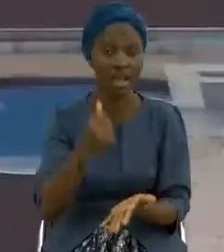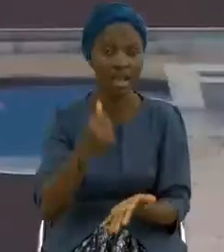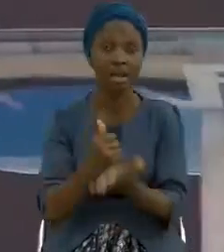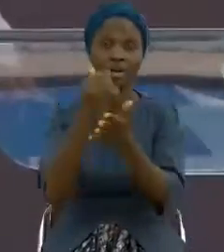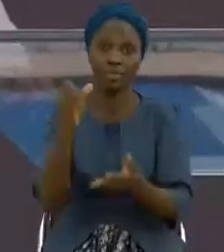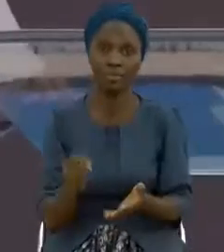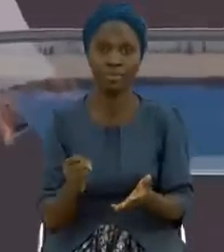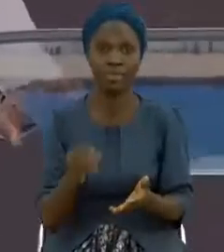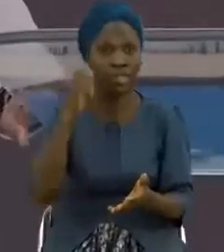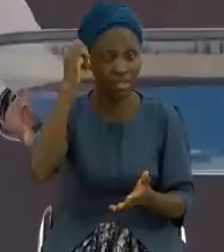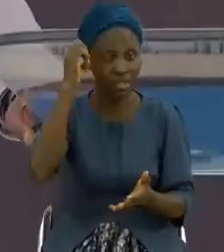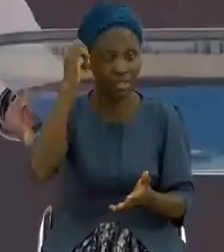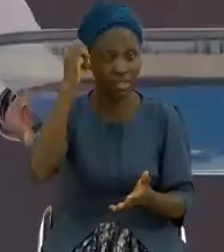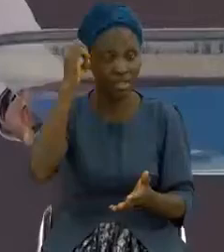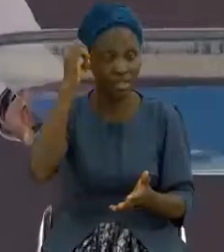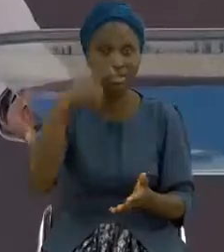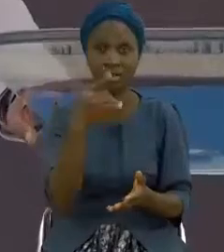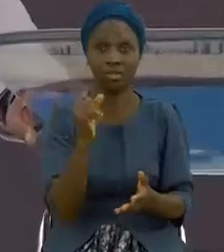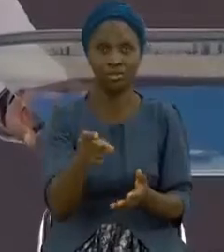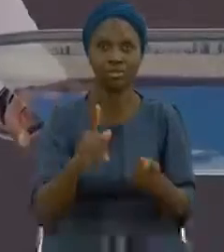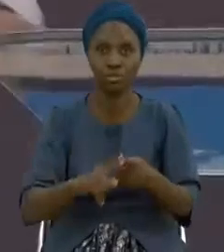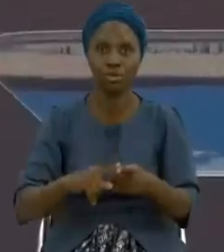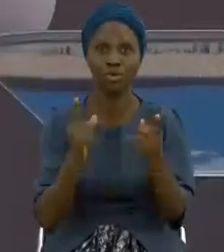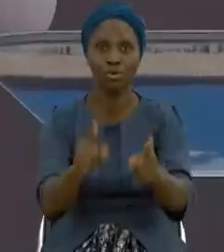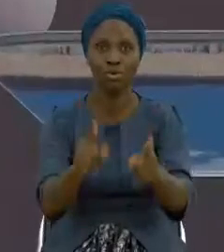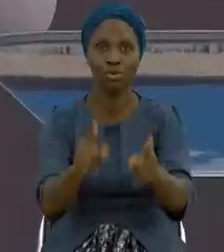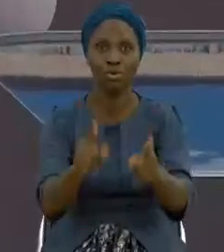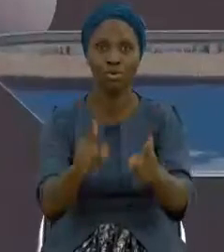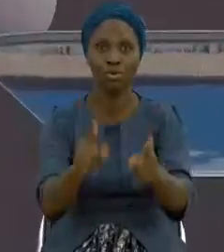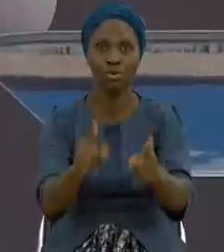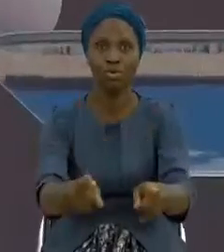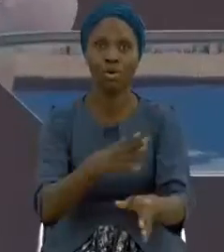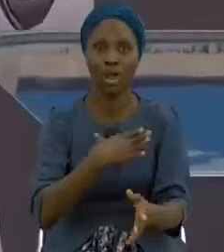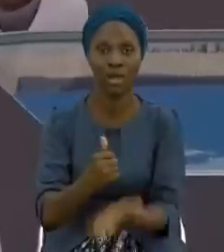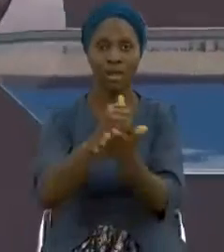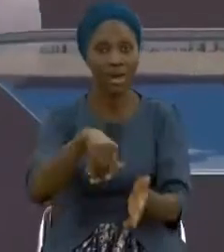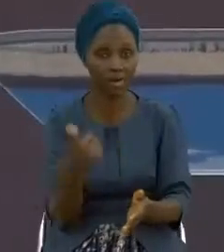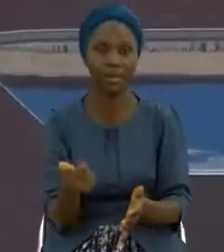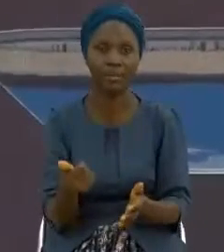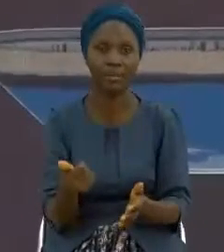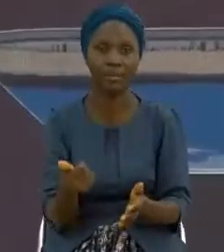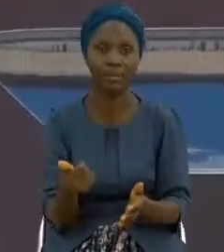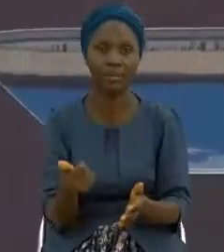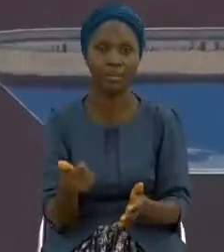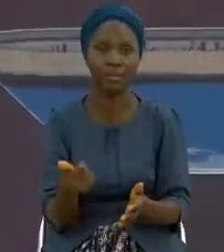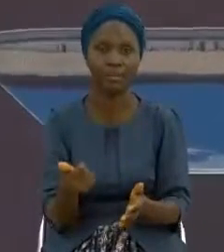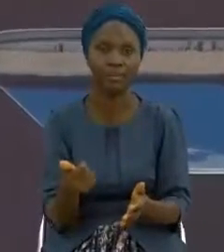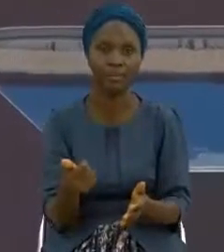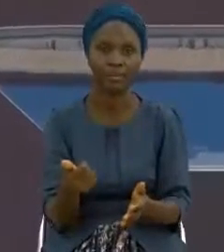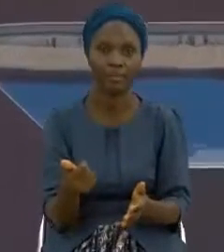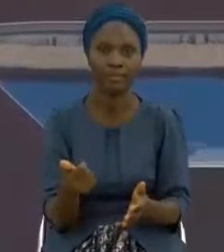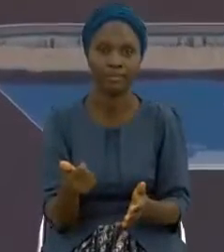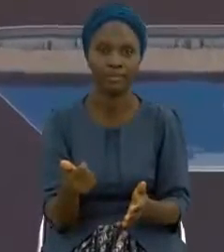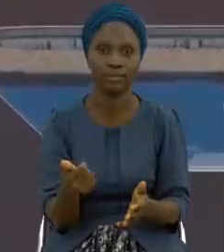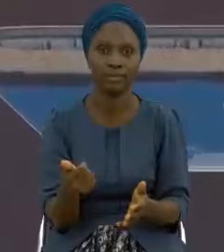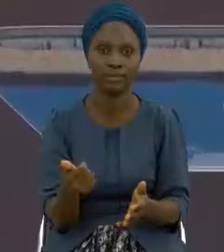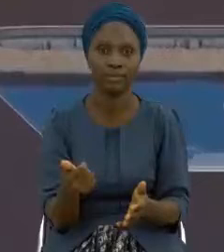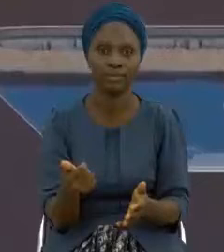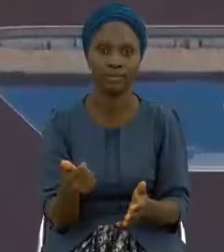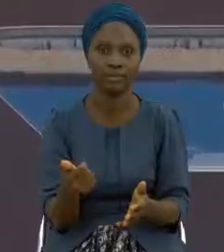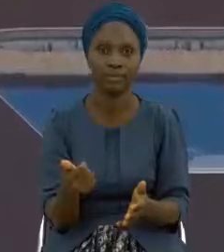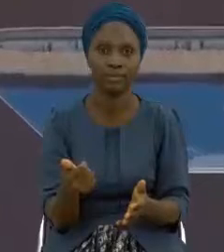and help another. That's the essence that we have come.